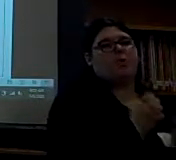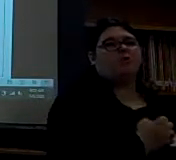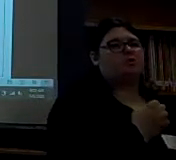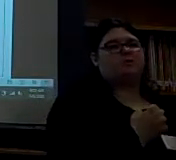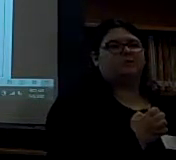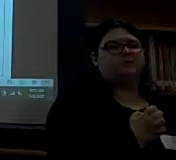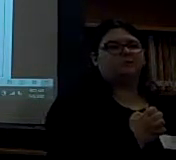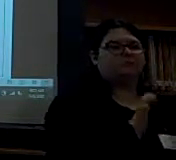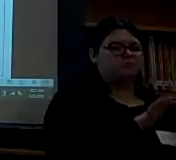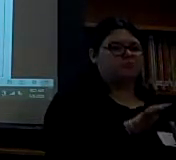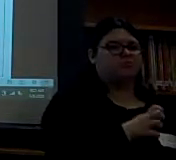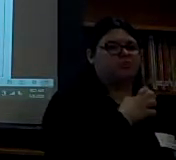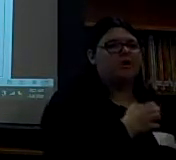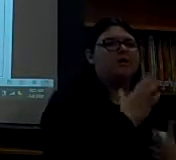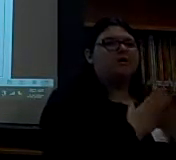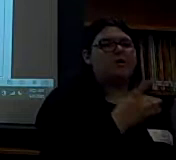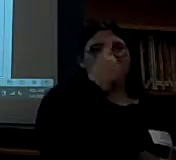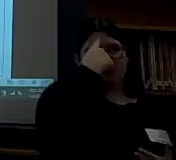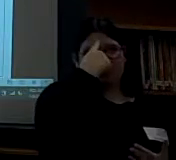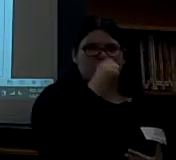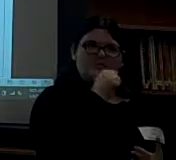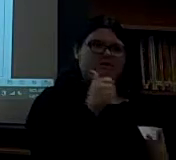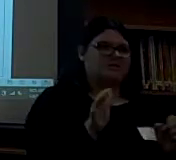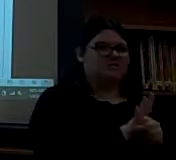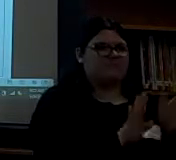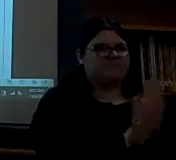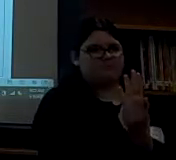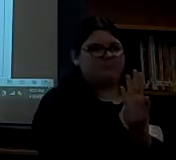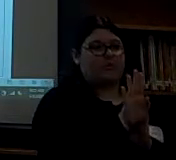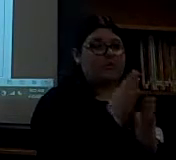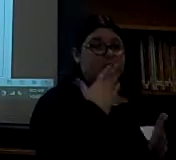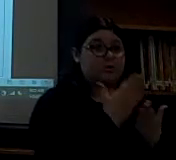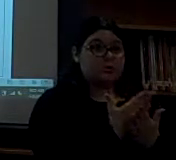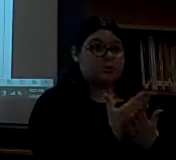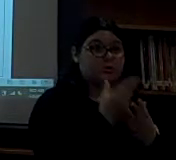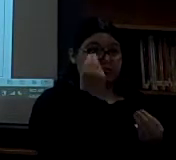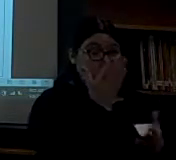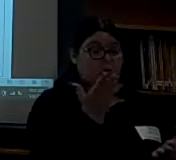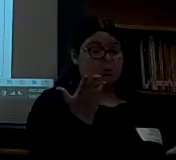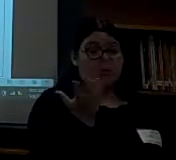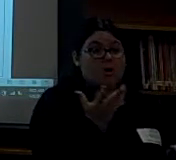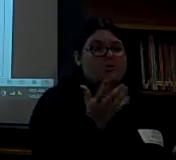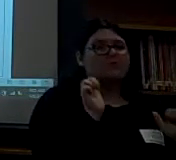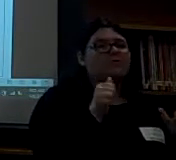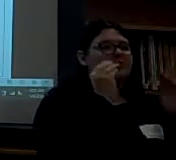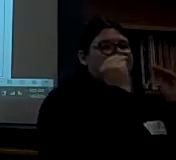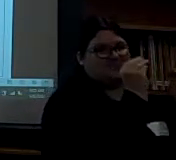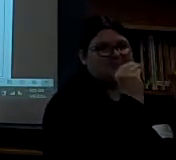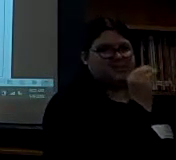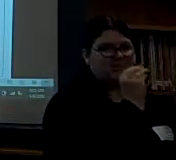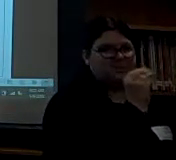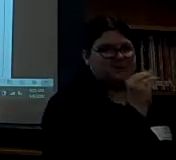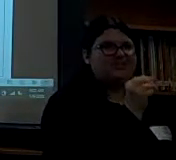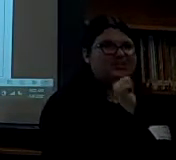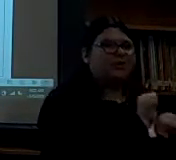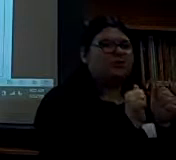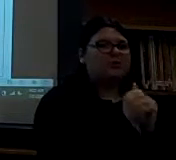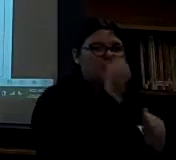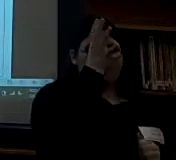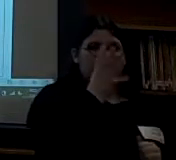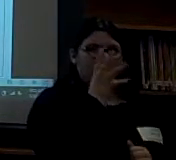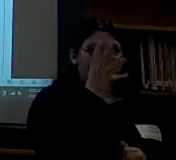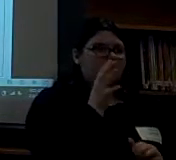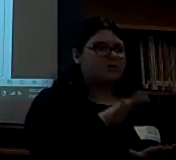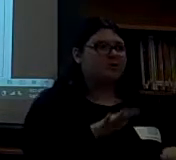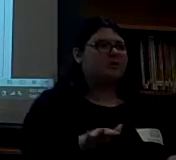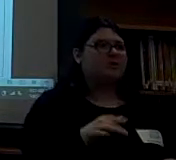well. Again, that's a part of the brain that is not fully developed. The good news is, we can still teach them how to do this. You know, I work with parents of children,